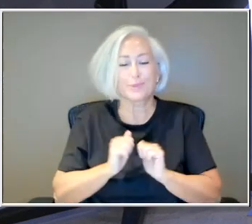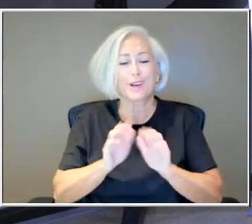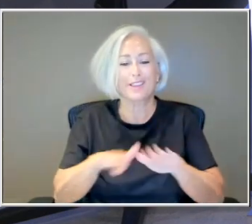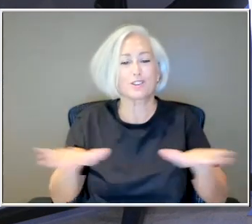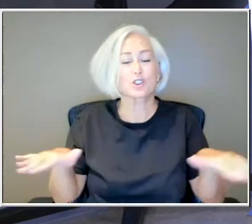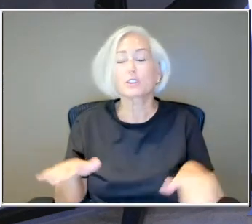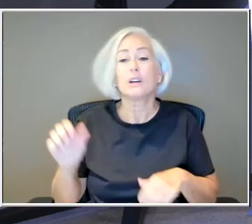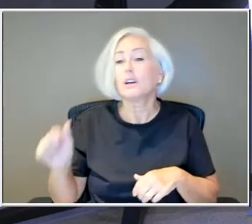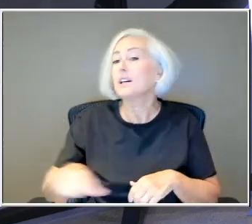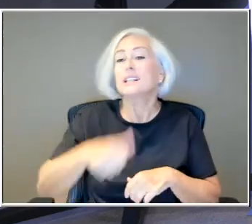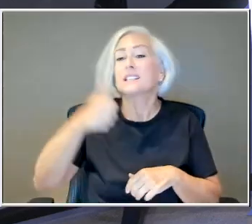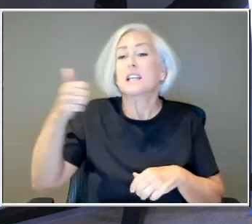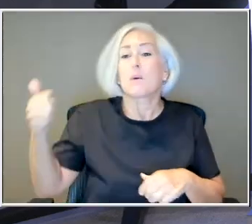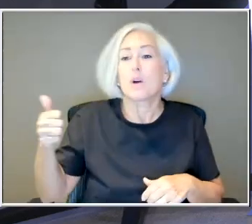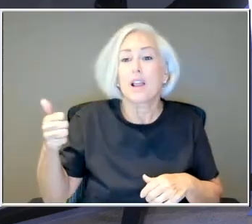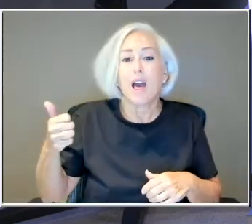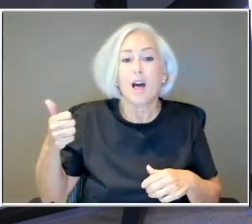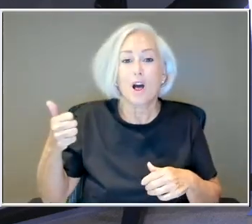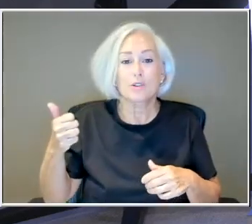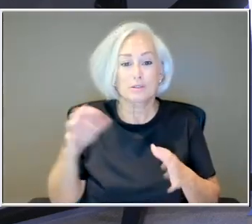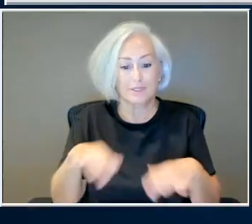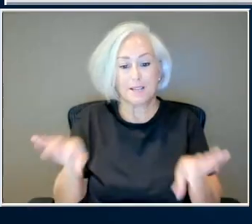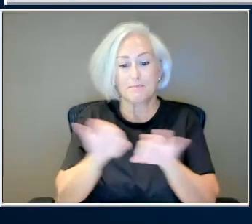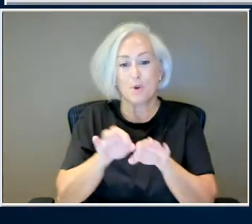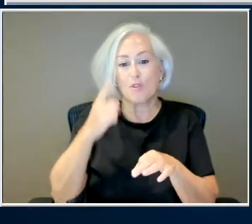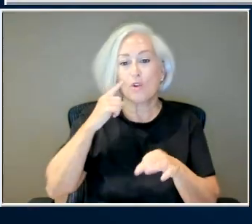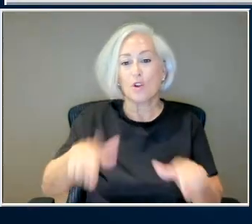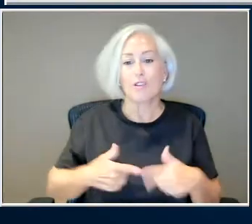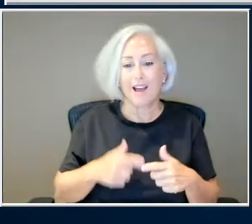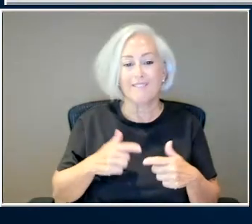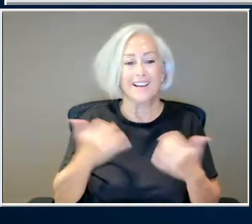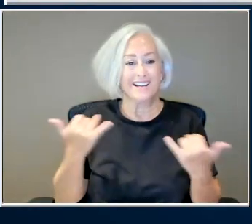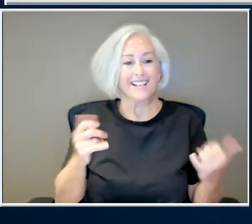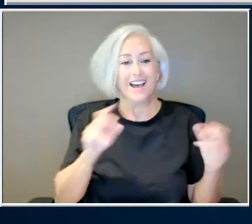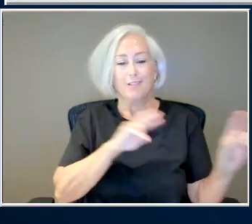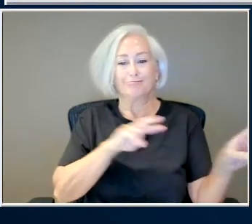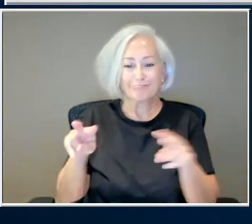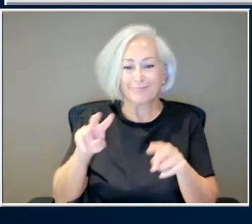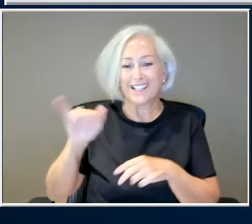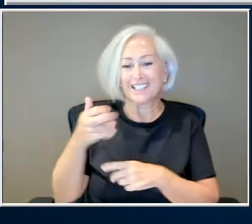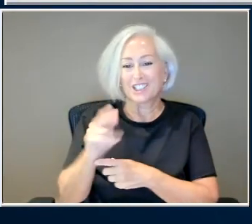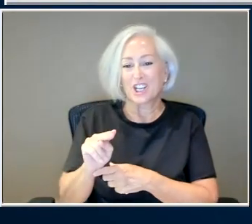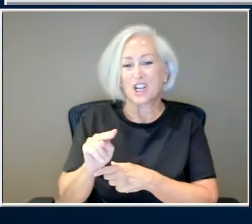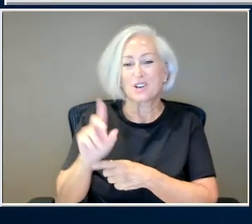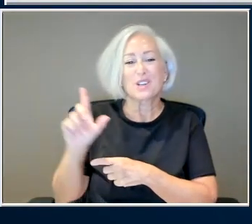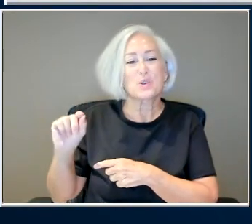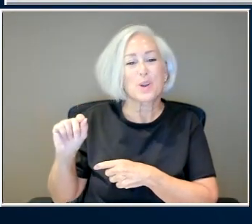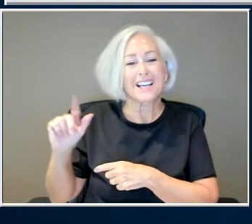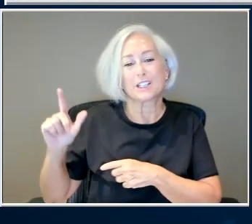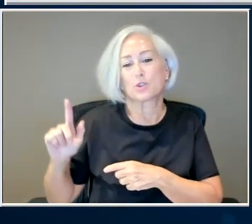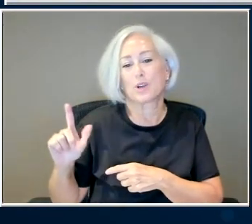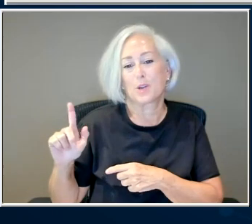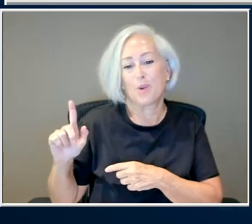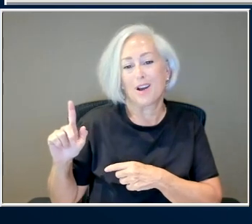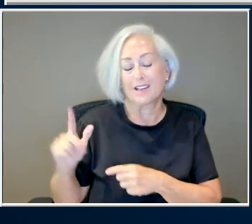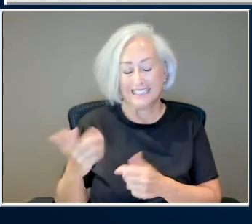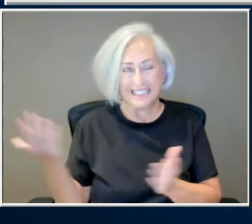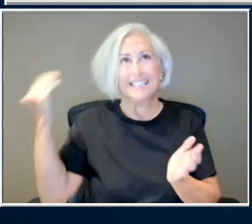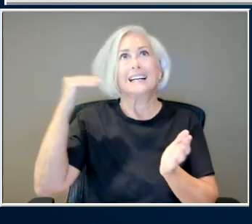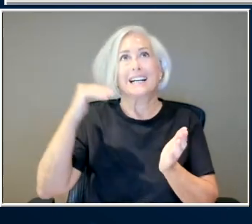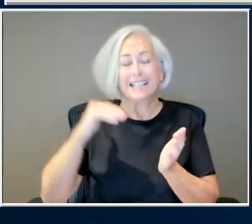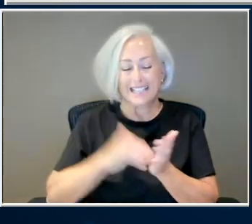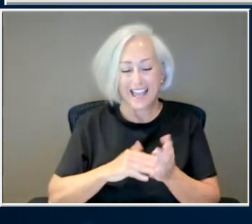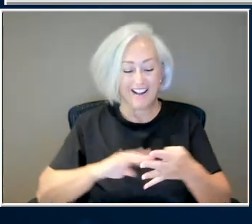had no idea this was coming. No. Justin. So we want to fast forward to January of 2021. The cancer comes back. We're now at round